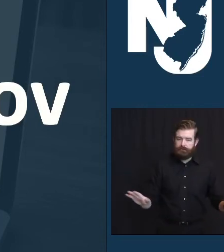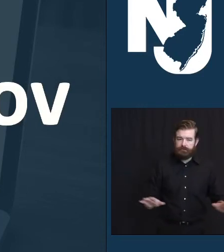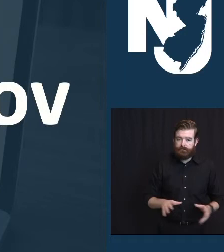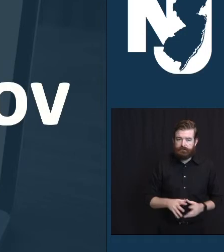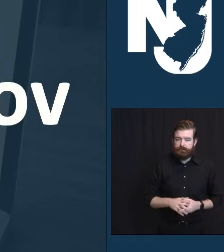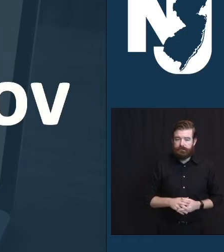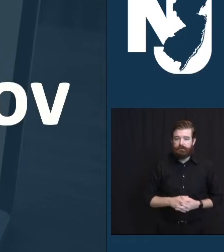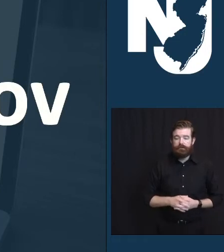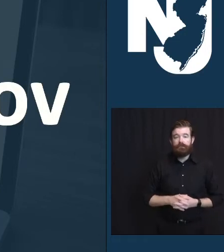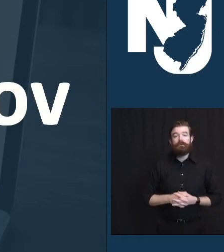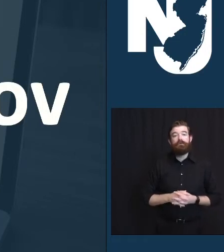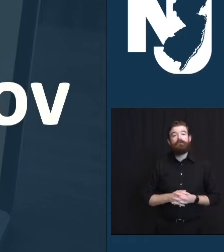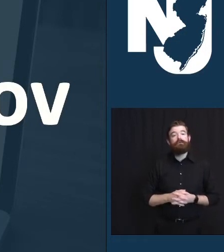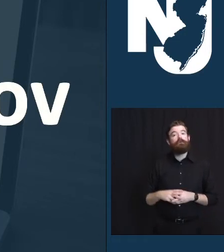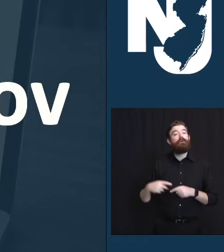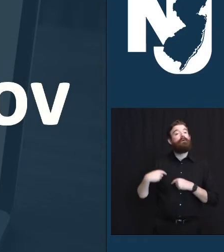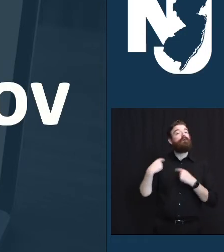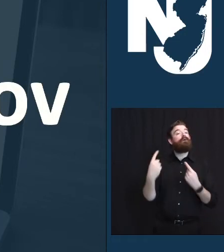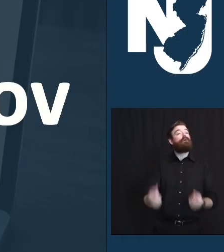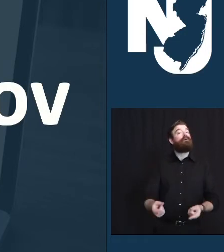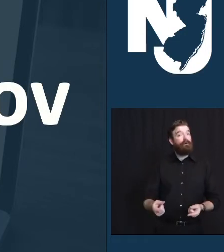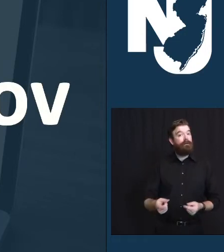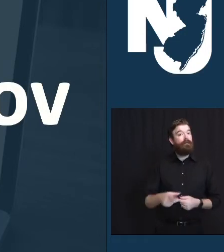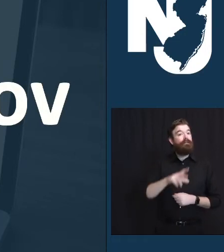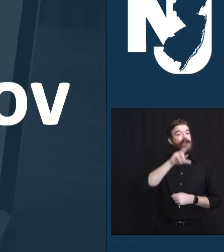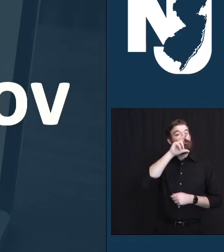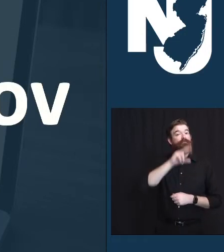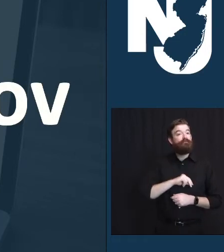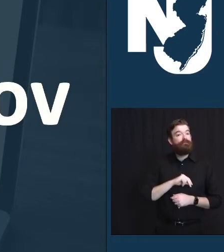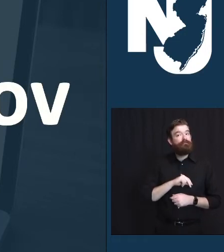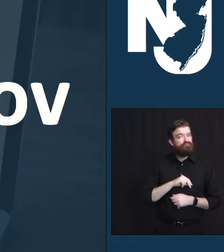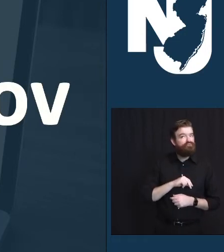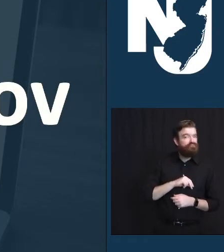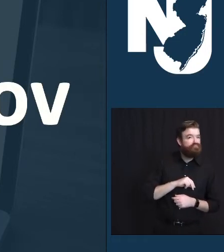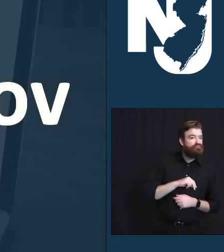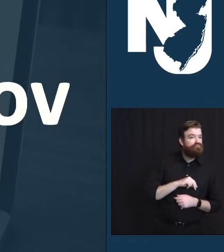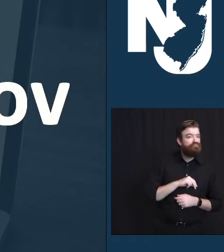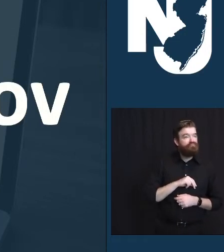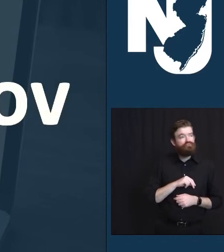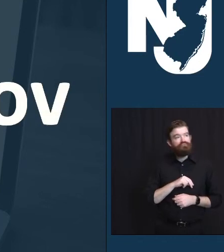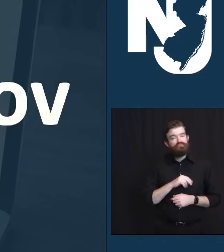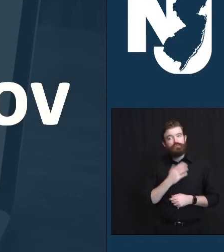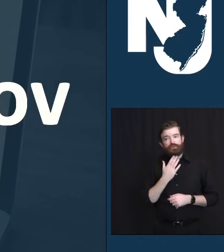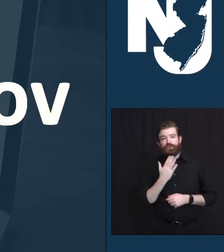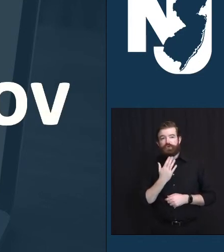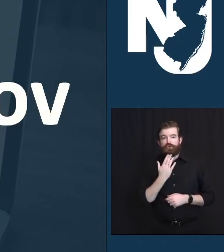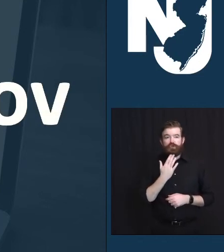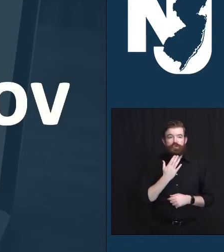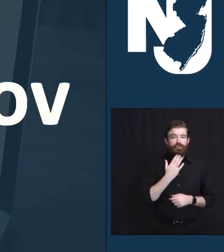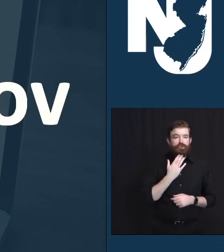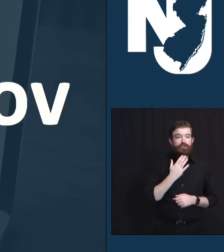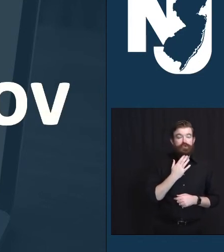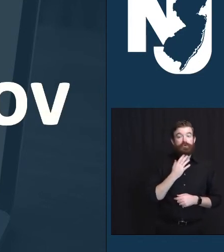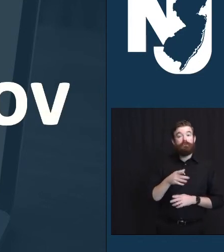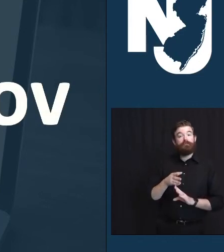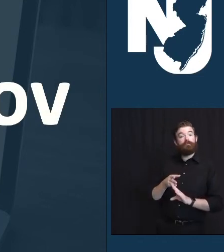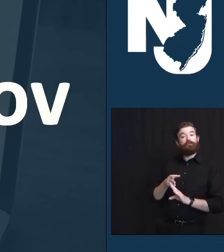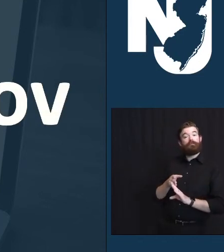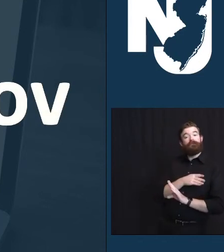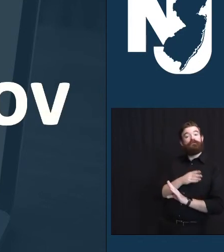the right thing in celebrating Thanksgiving. But it is also true that in the 2 weeks leading up to Thanksgiving, we were averaging